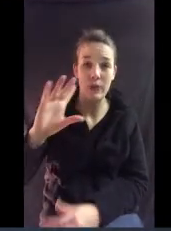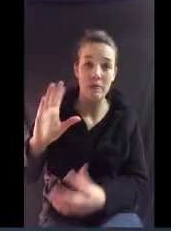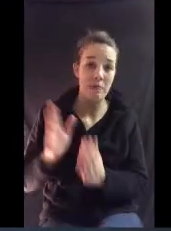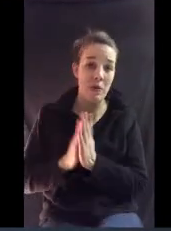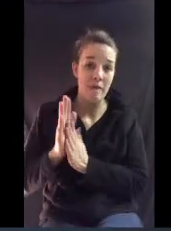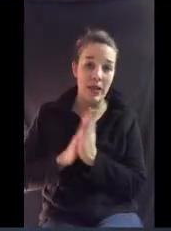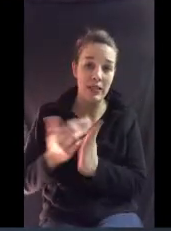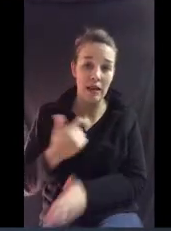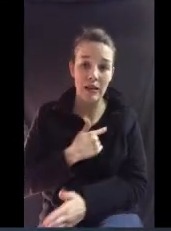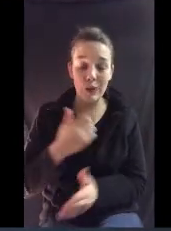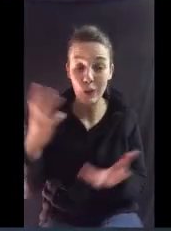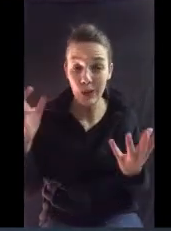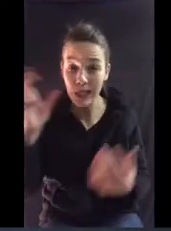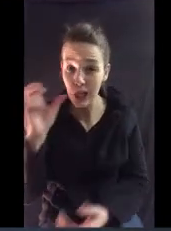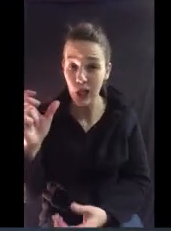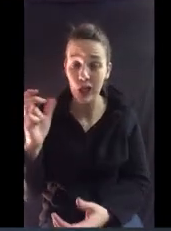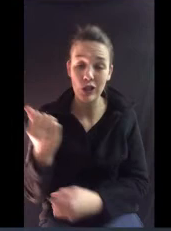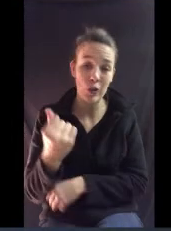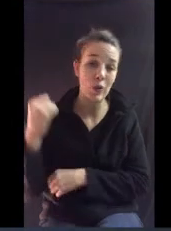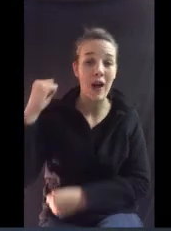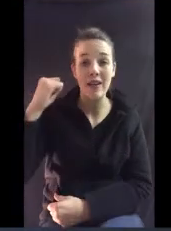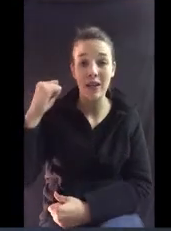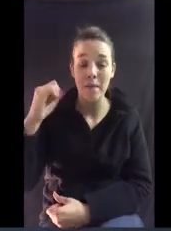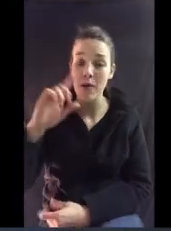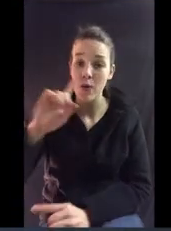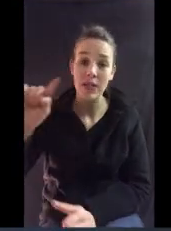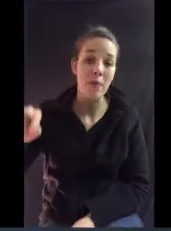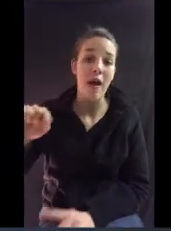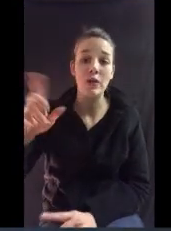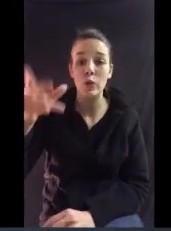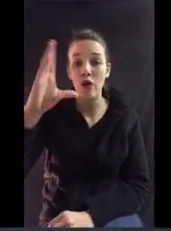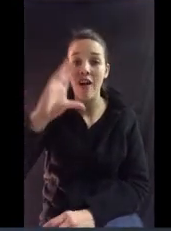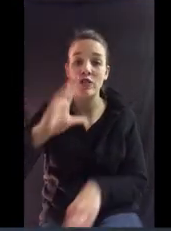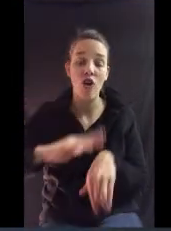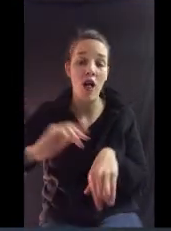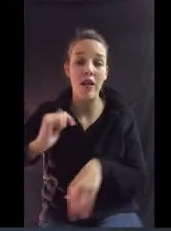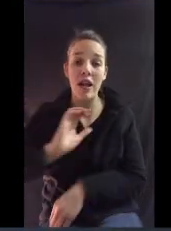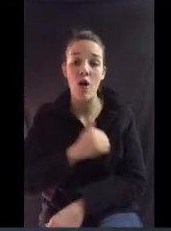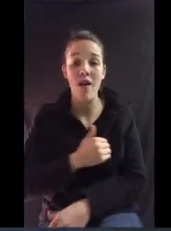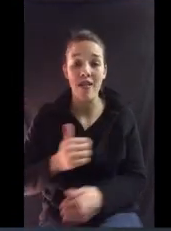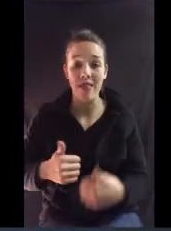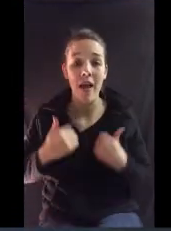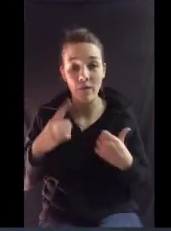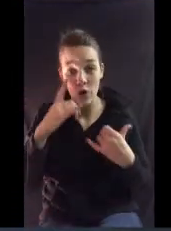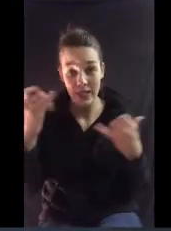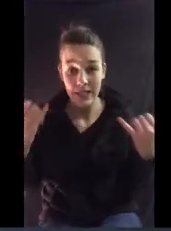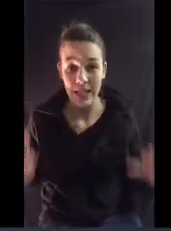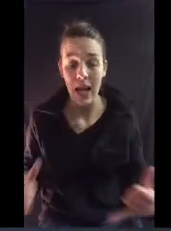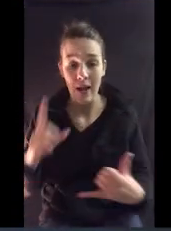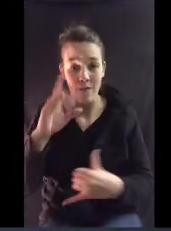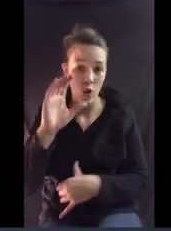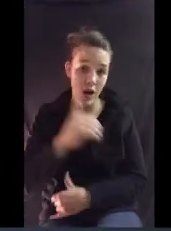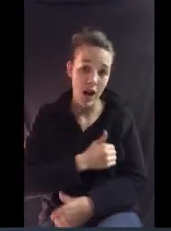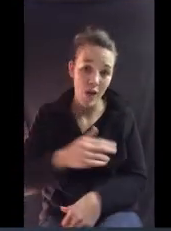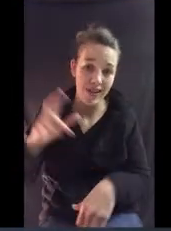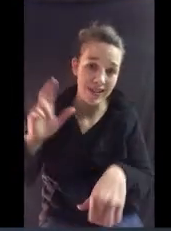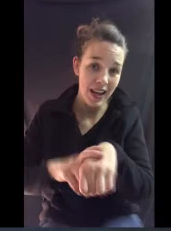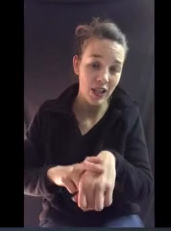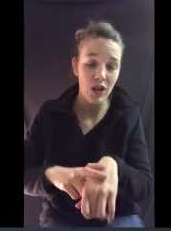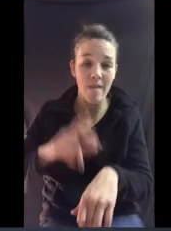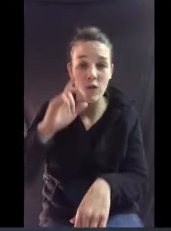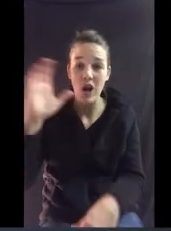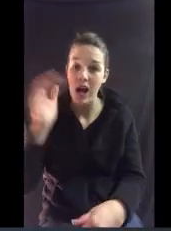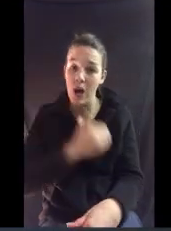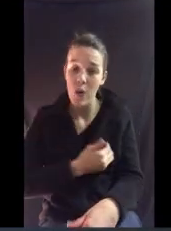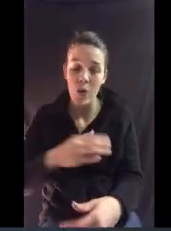deed motivates us to hear, to rise up and respond to God's call in our lives for today, for